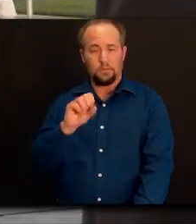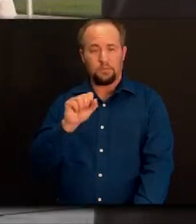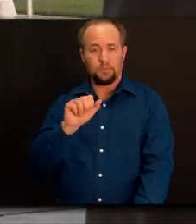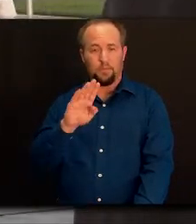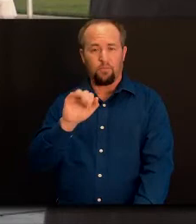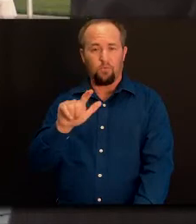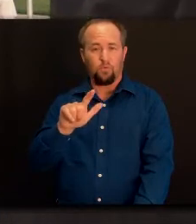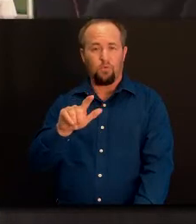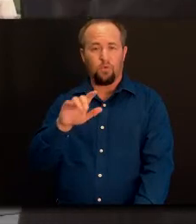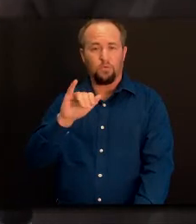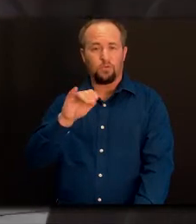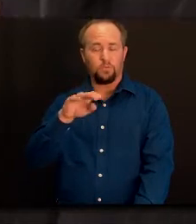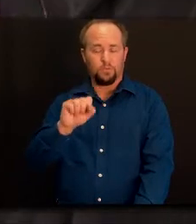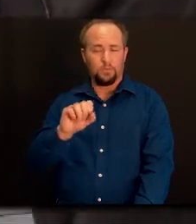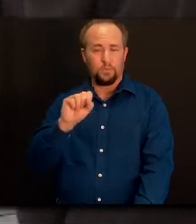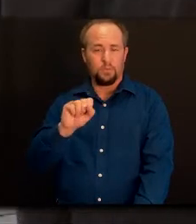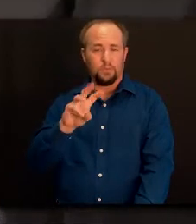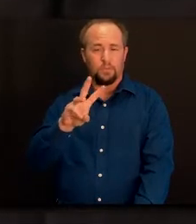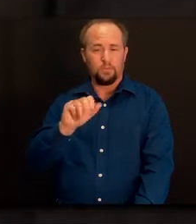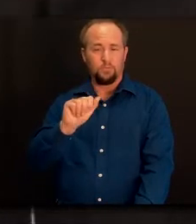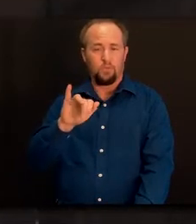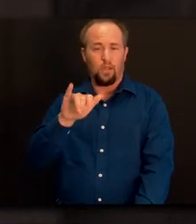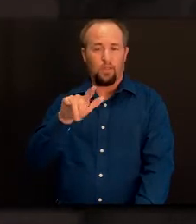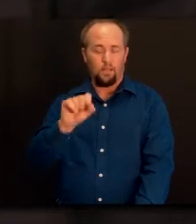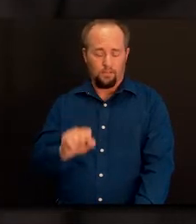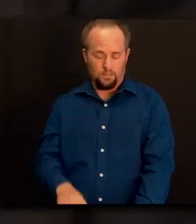Samuel James Swales.